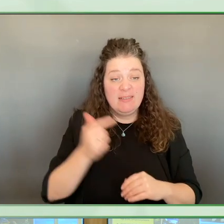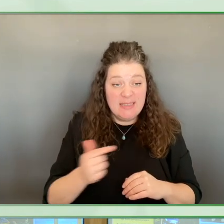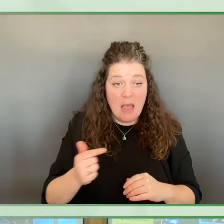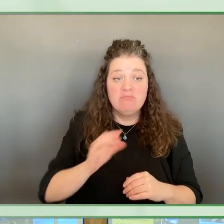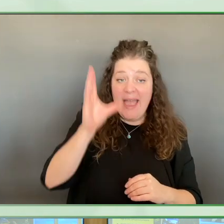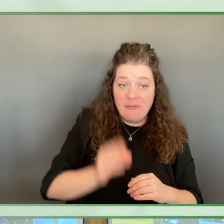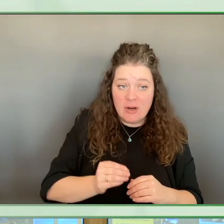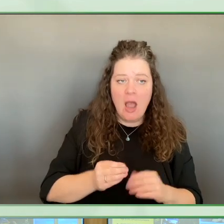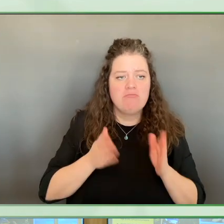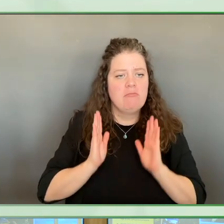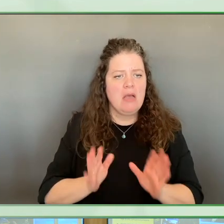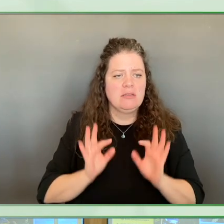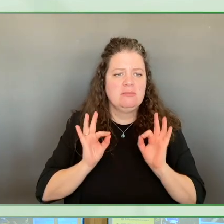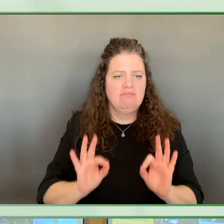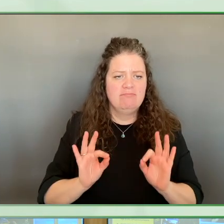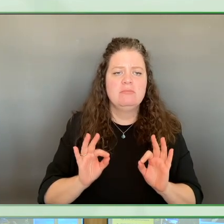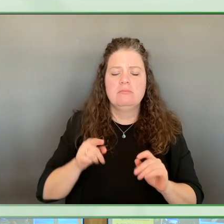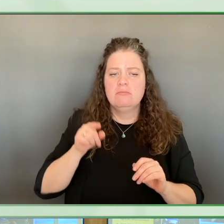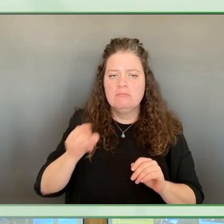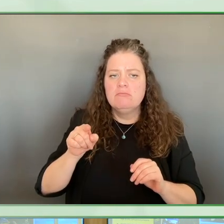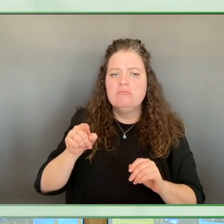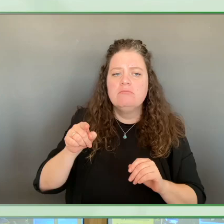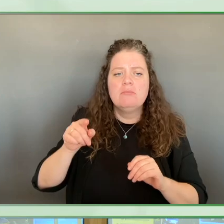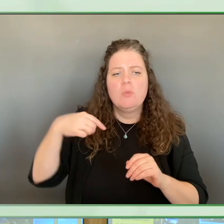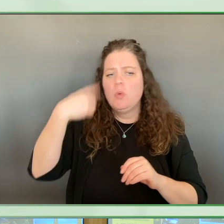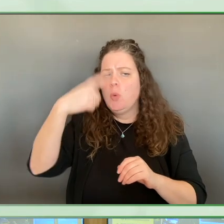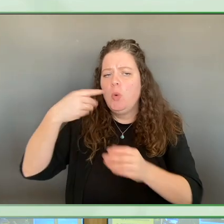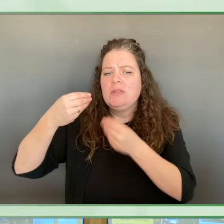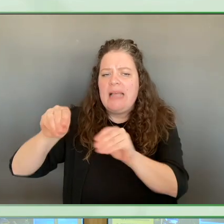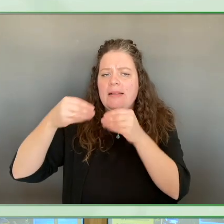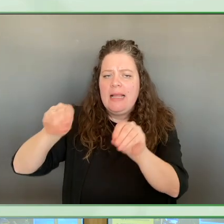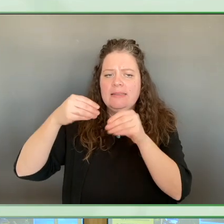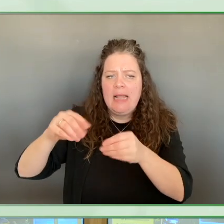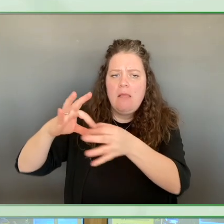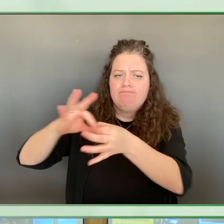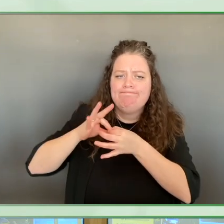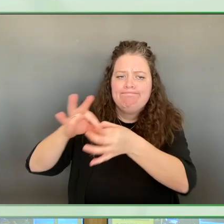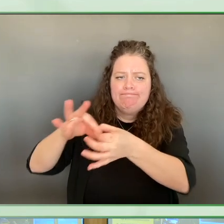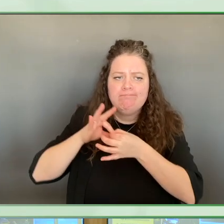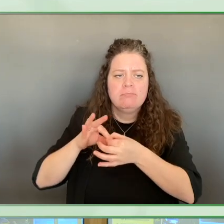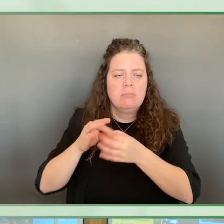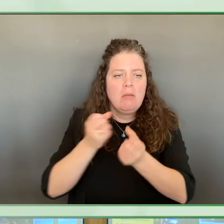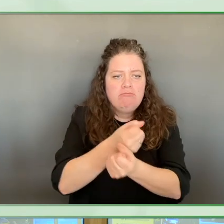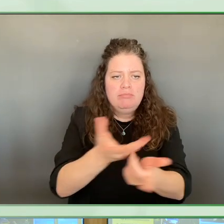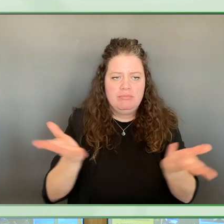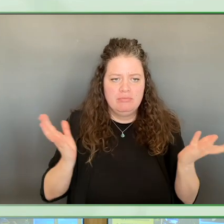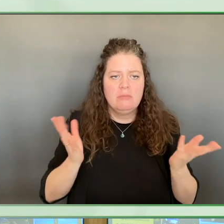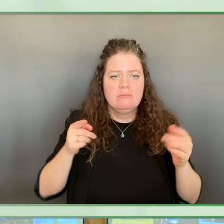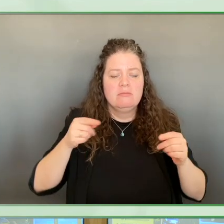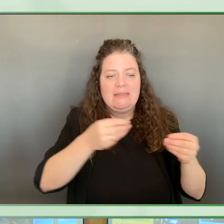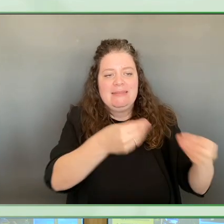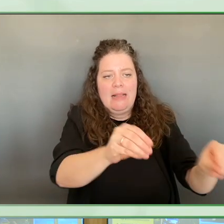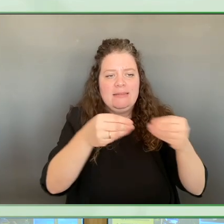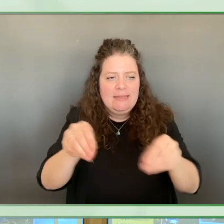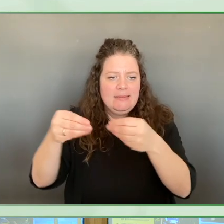that ensure market access for all small and medium innovators and manufacturers, but